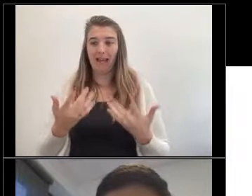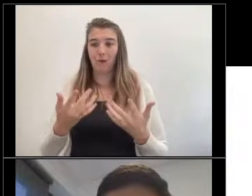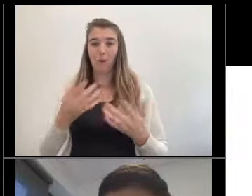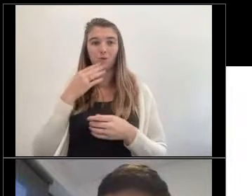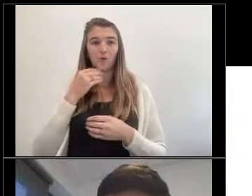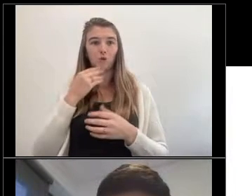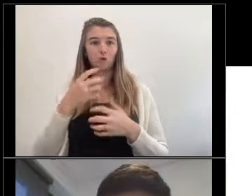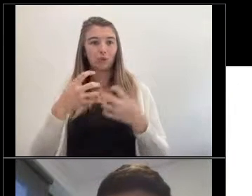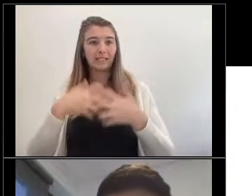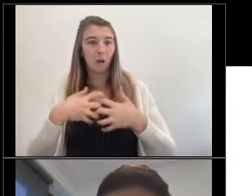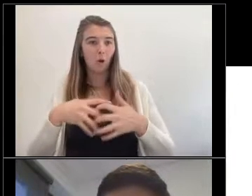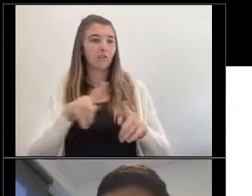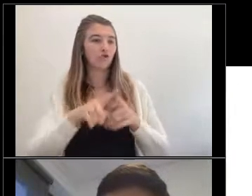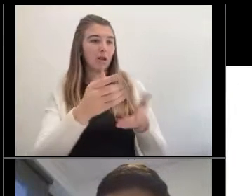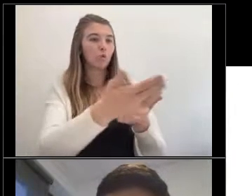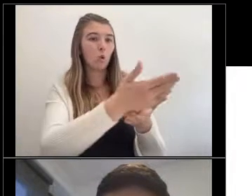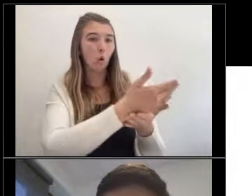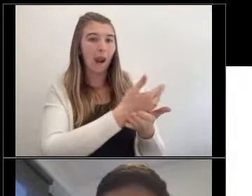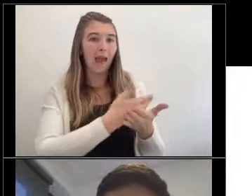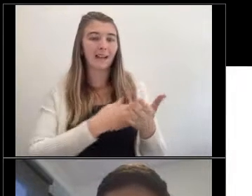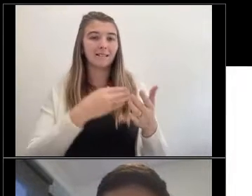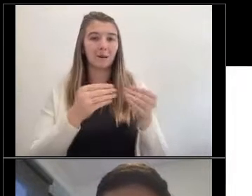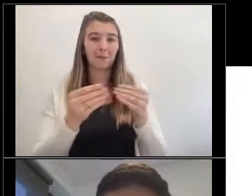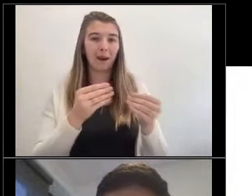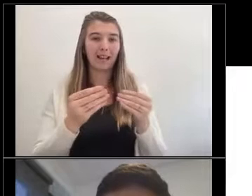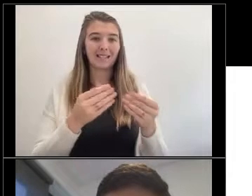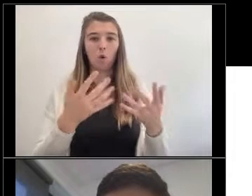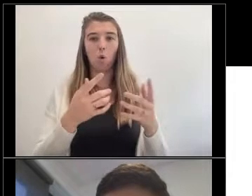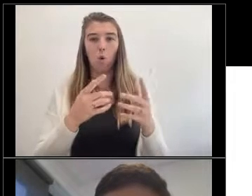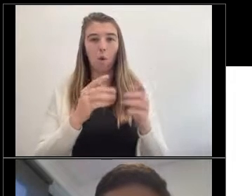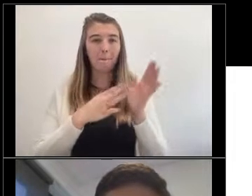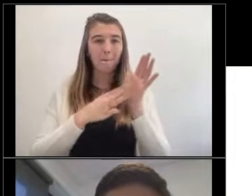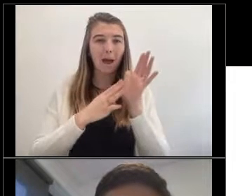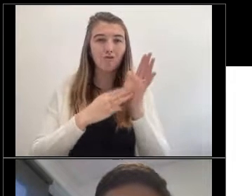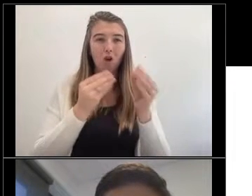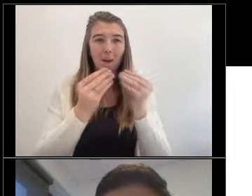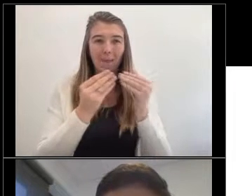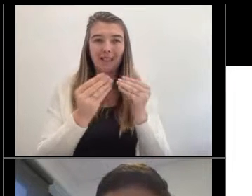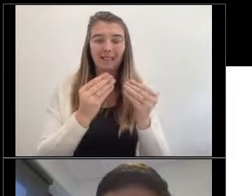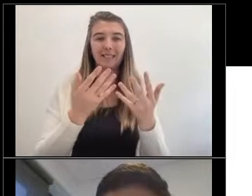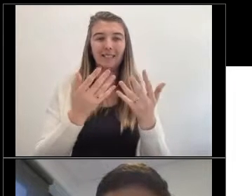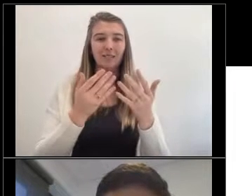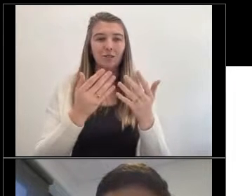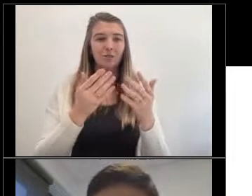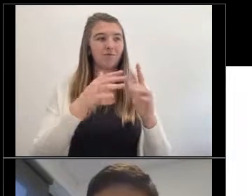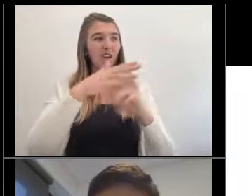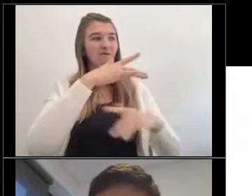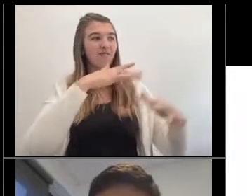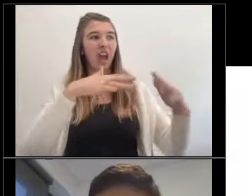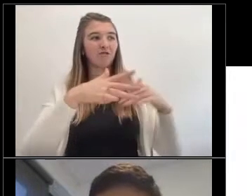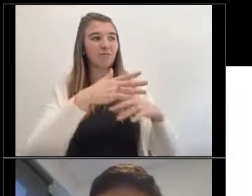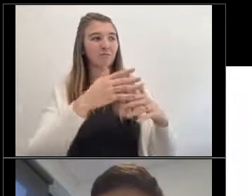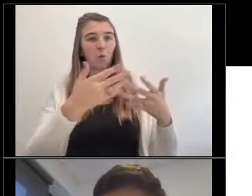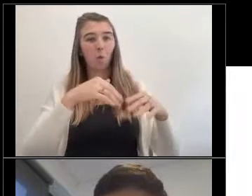of collecting plastic pollution or microplastics in the ocean or in the environment in general. Also,